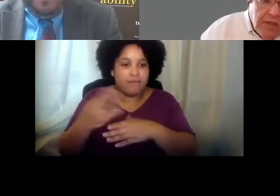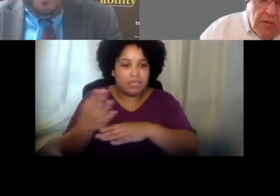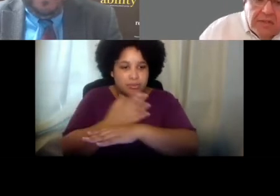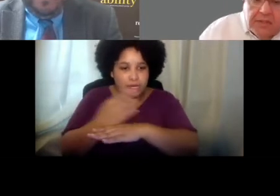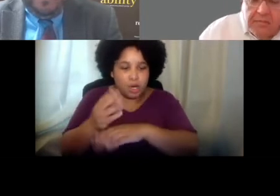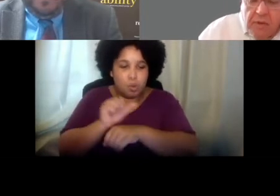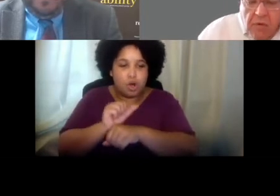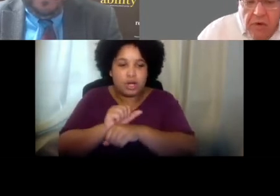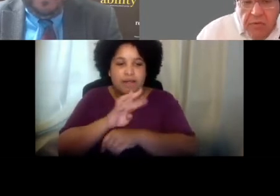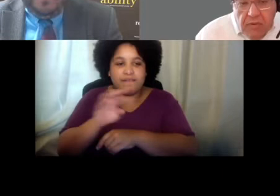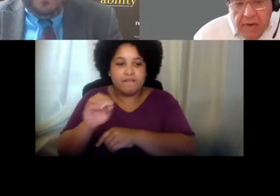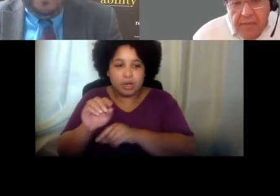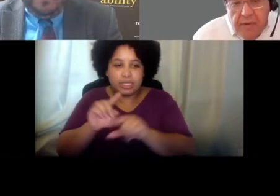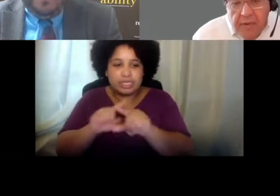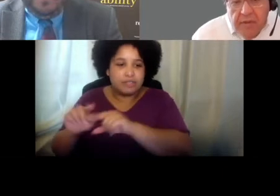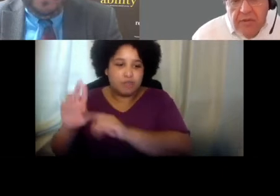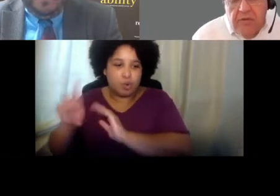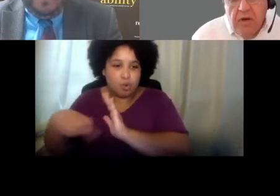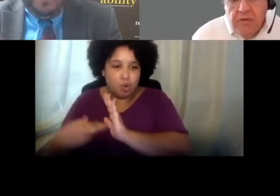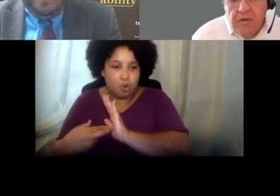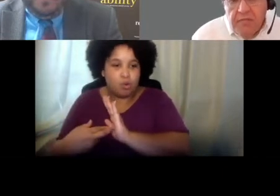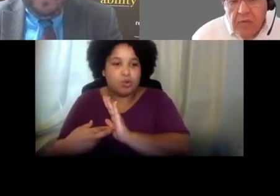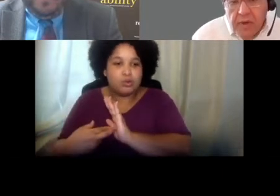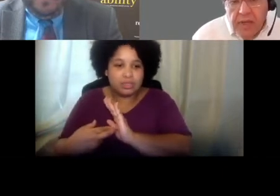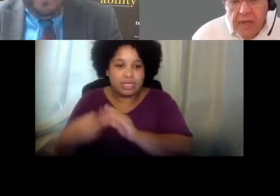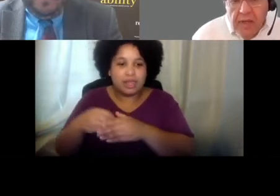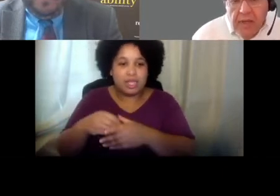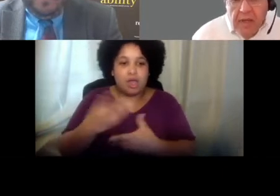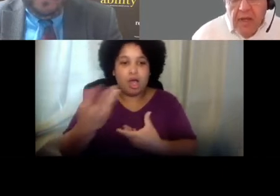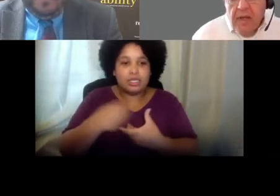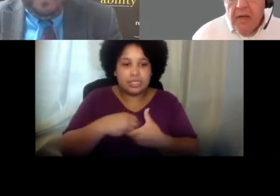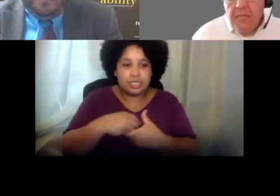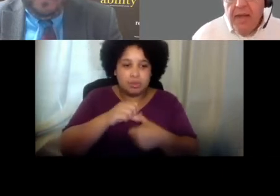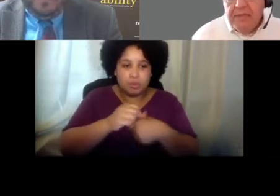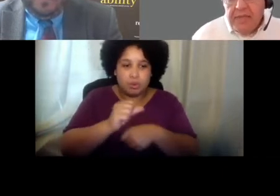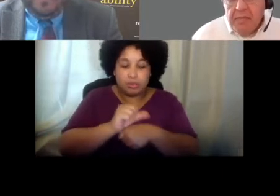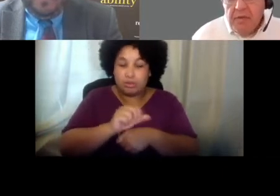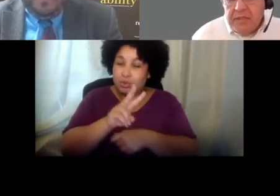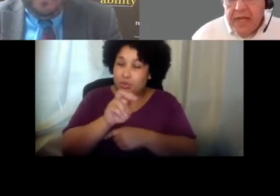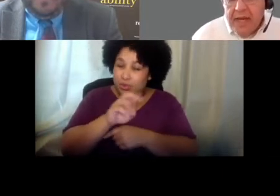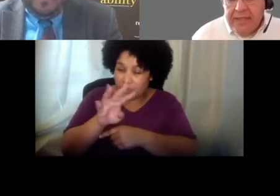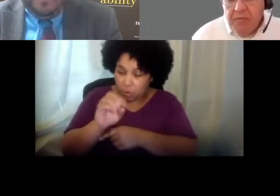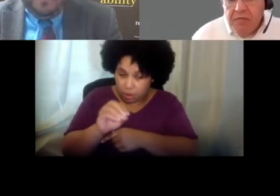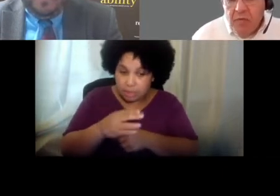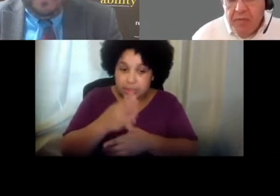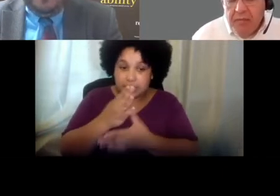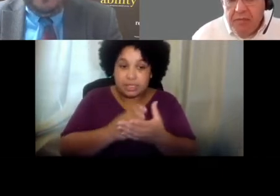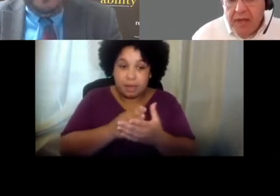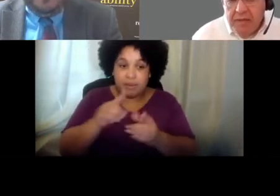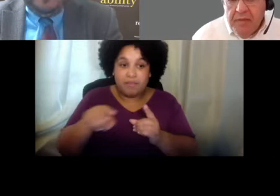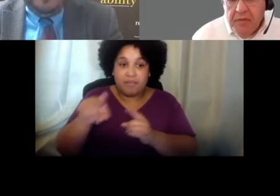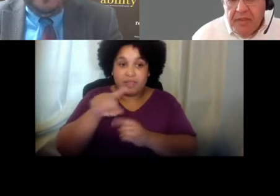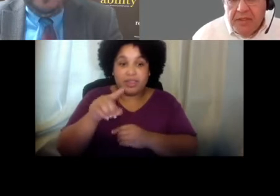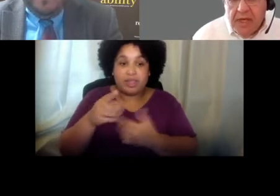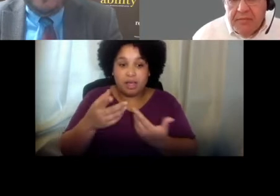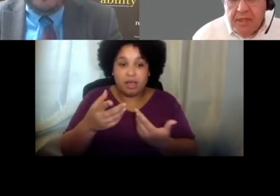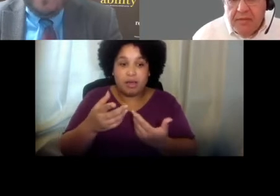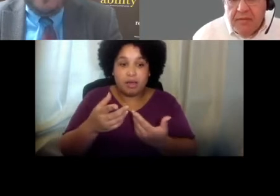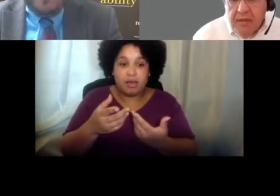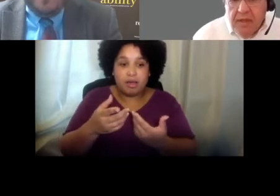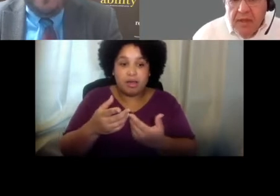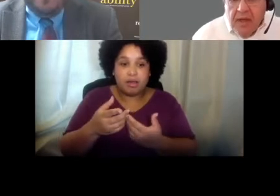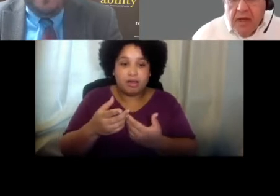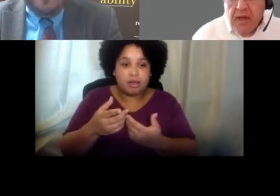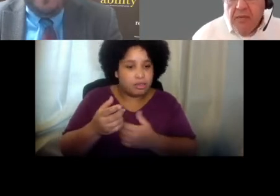on the Autism at Work program. 240. And some of those guys outperform able-bodied people in the jobs they